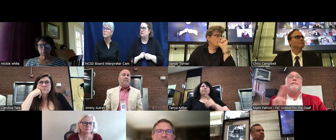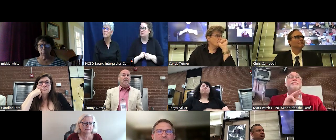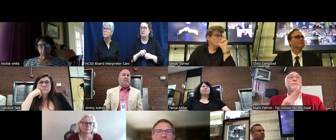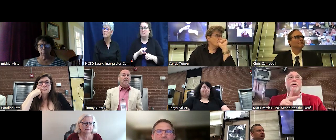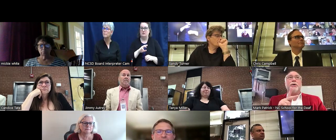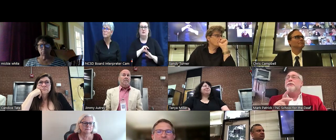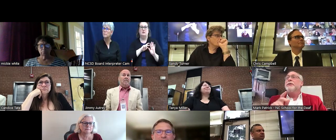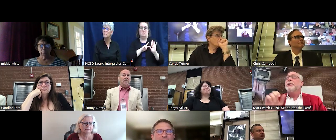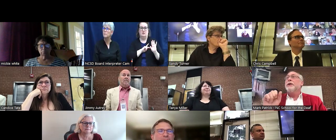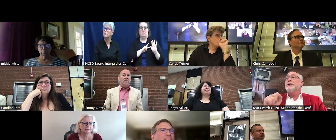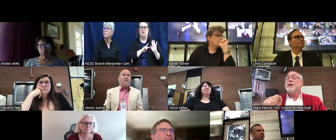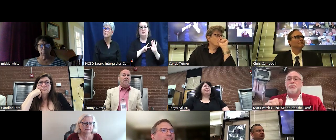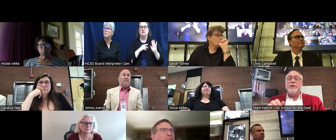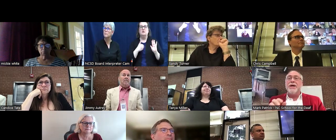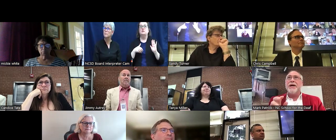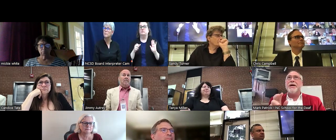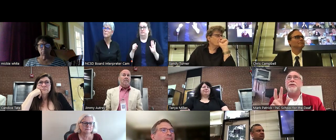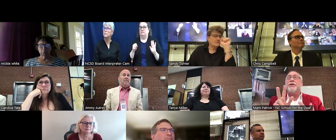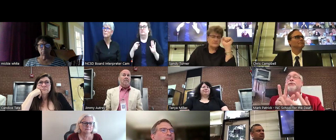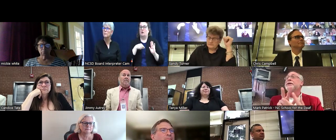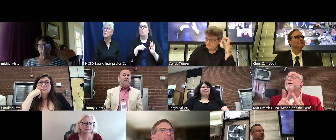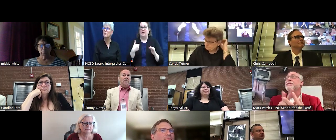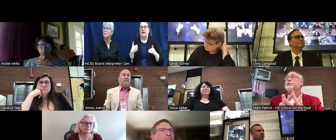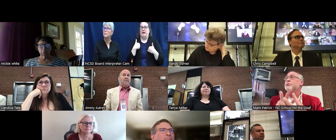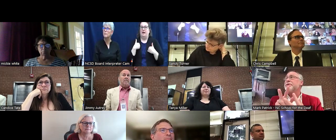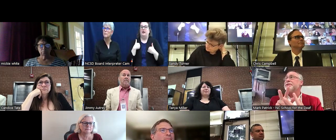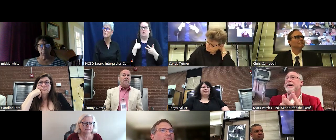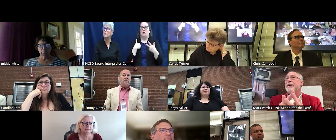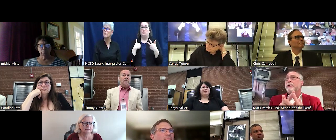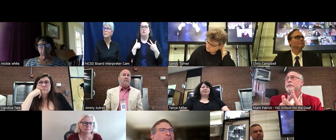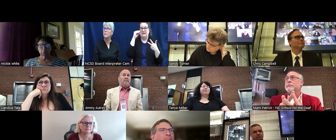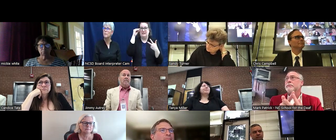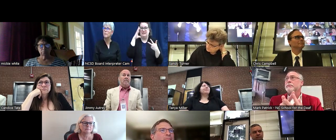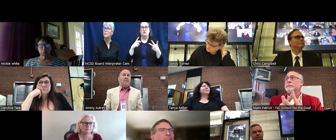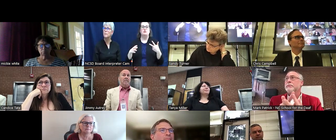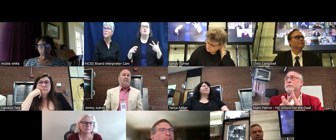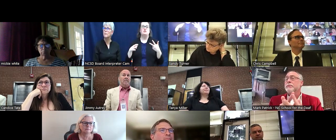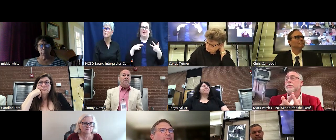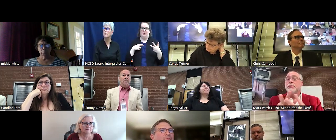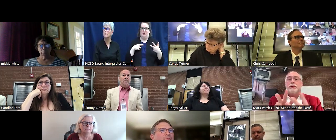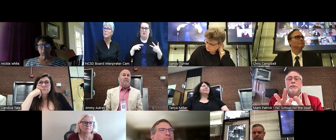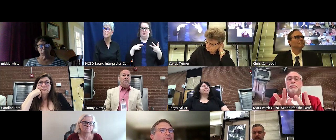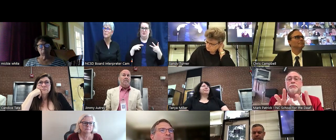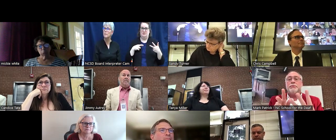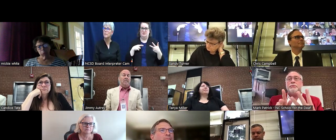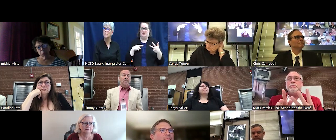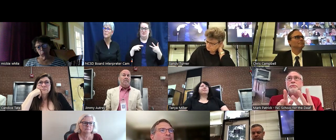And this is Mark. Yes, we had 3 teachers retire.